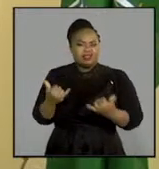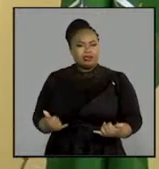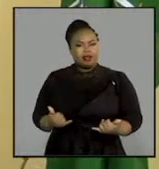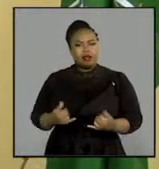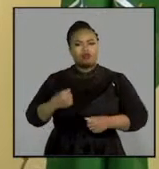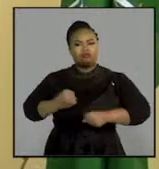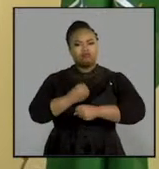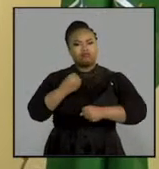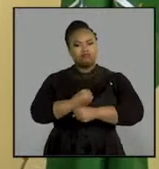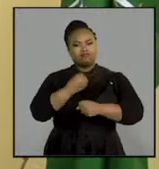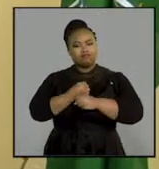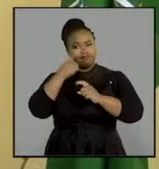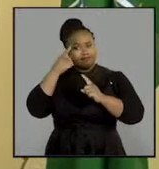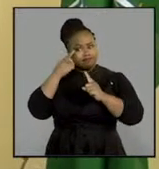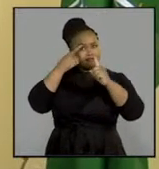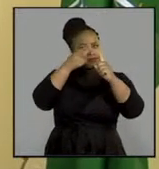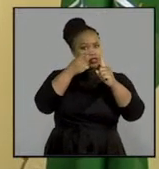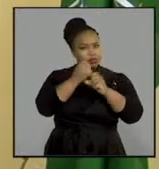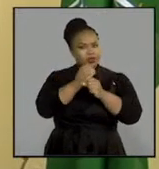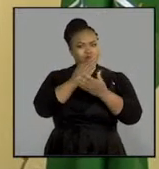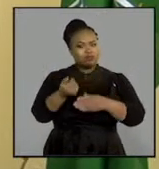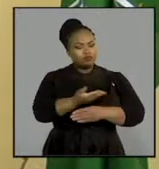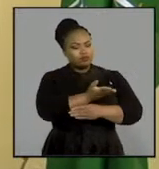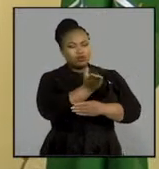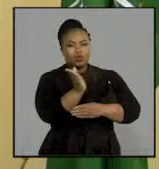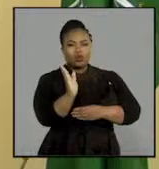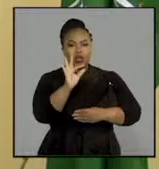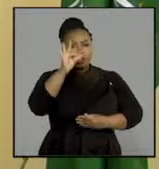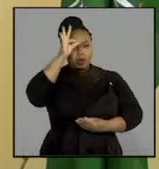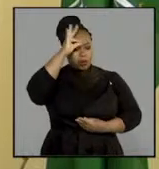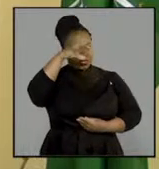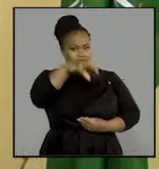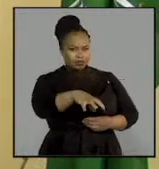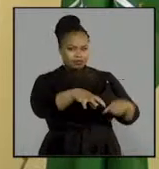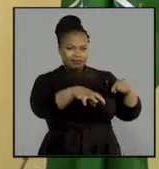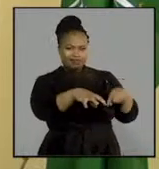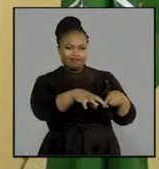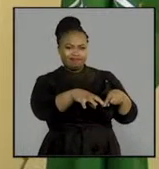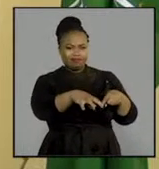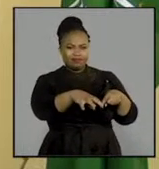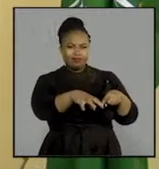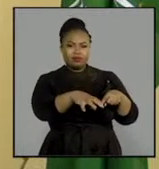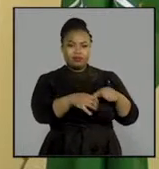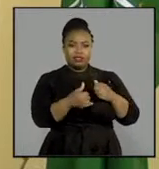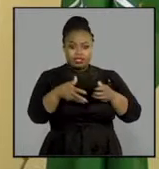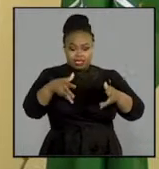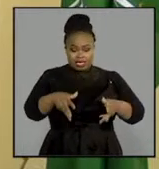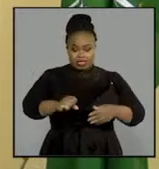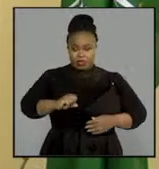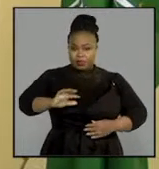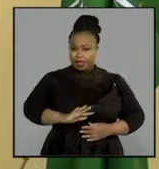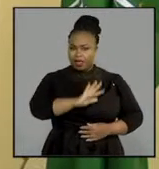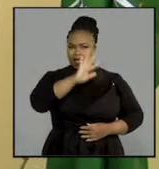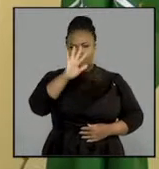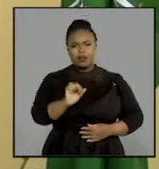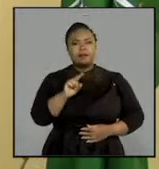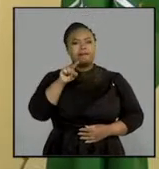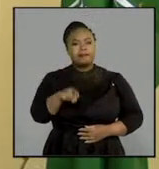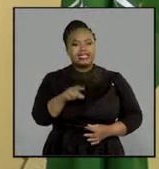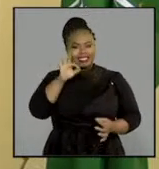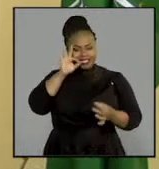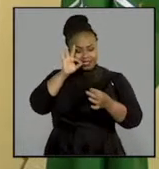and work has been done to ensure that all police stations in our